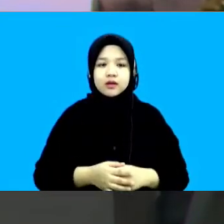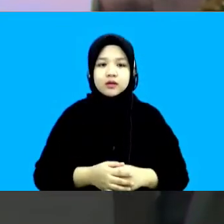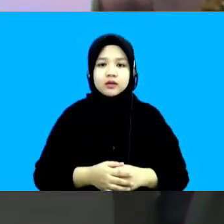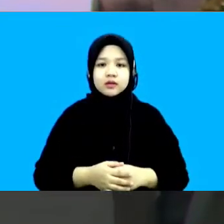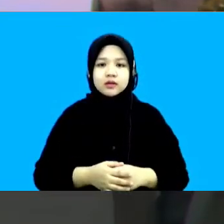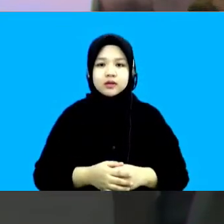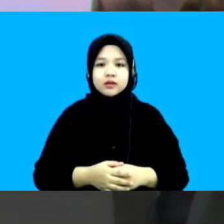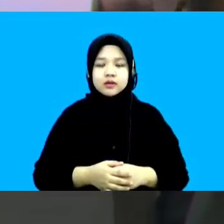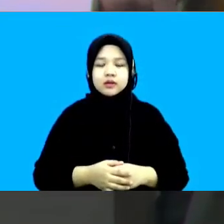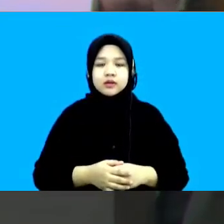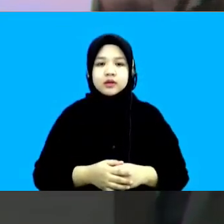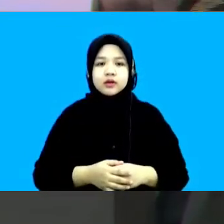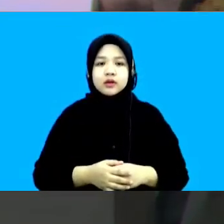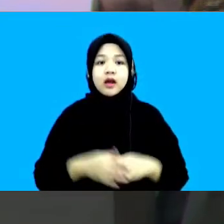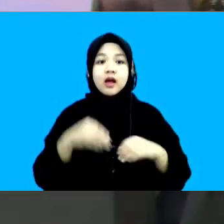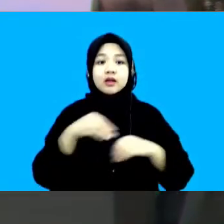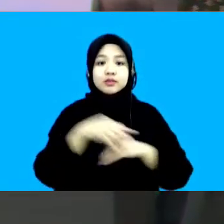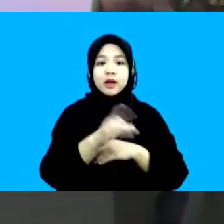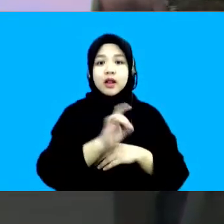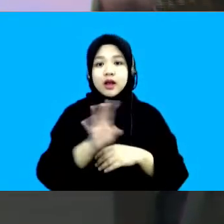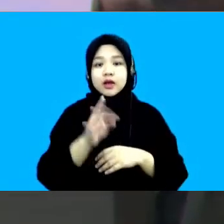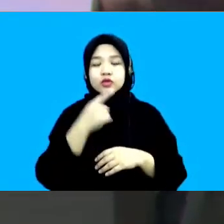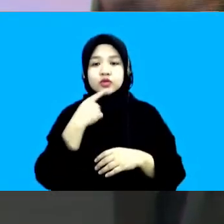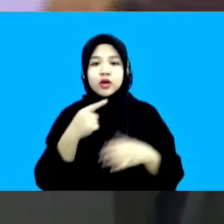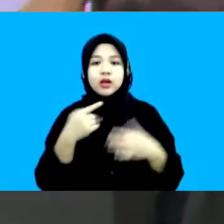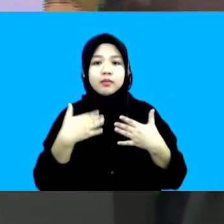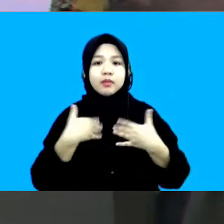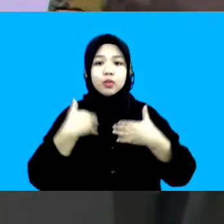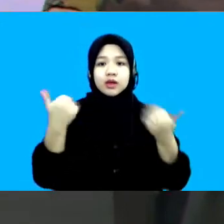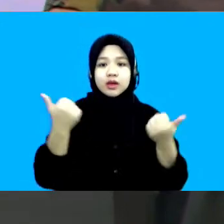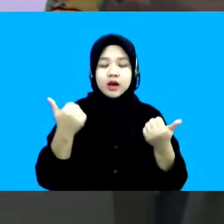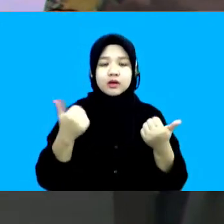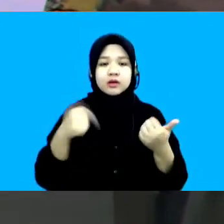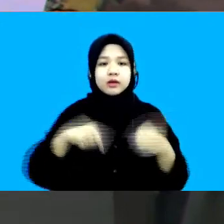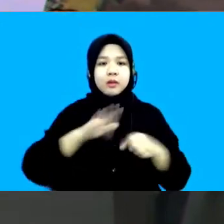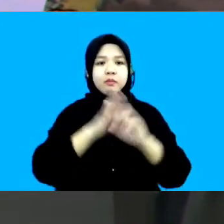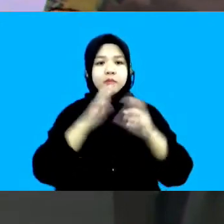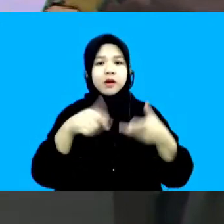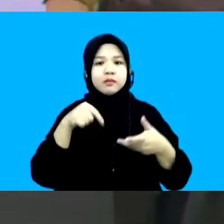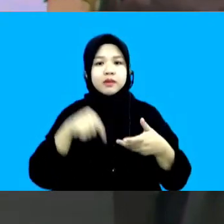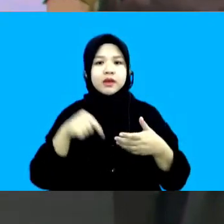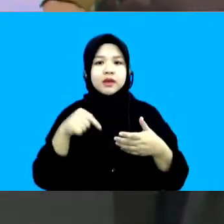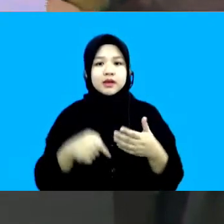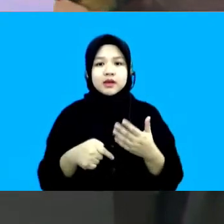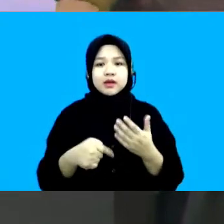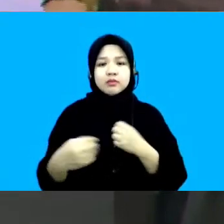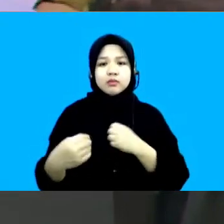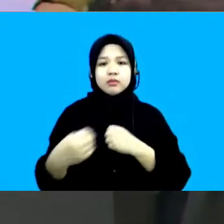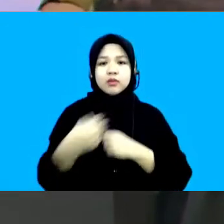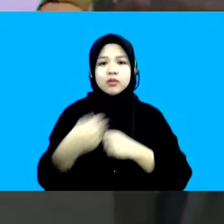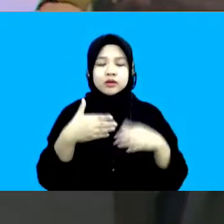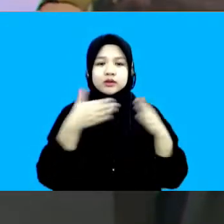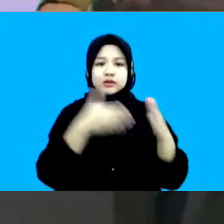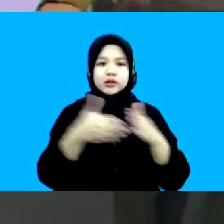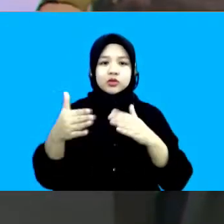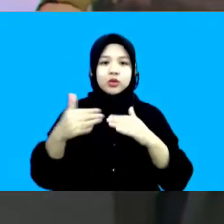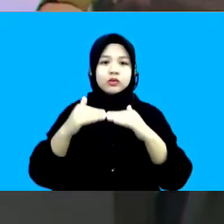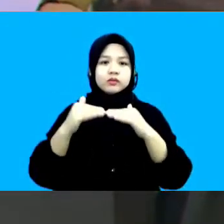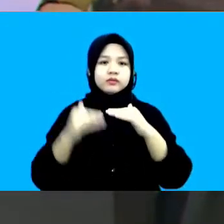ministers. So Prof. Bambang will not touch about the budget priorities, but I know that you